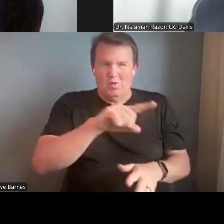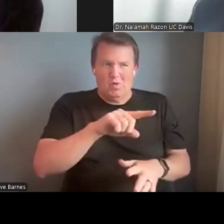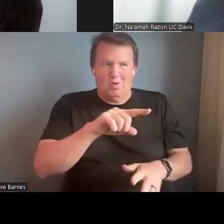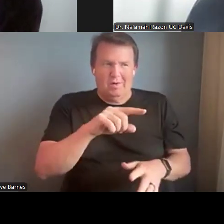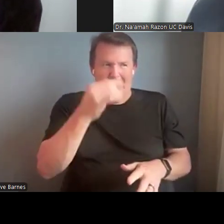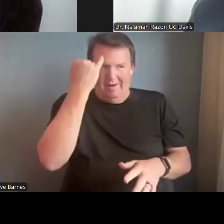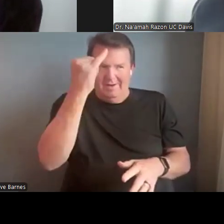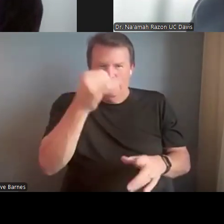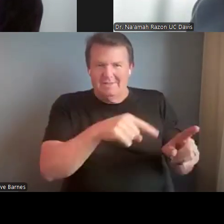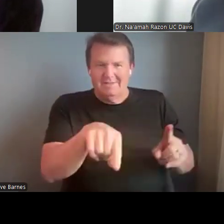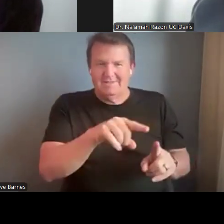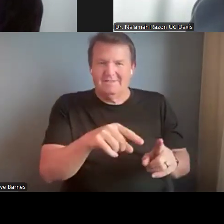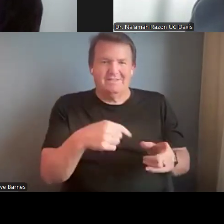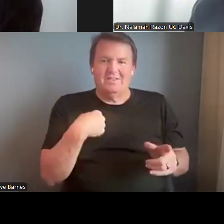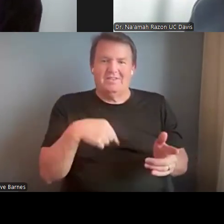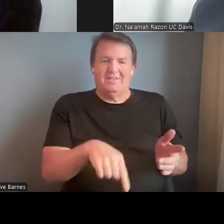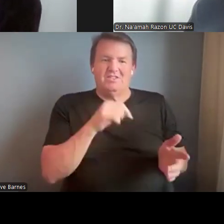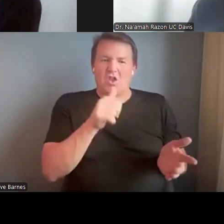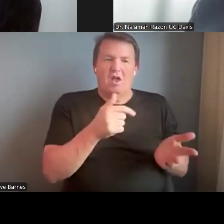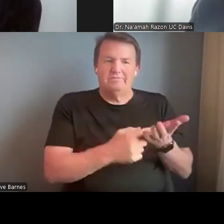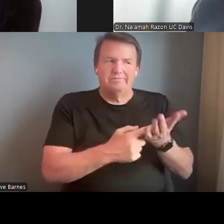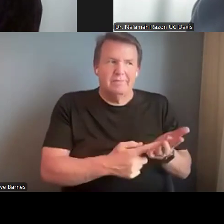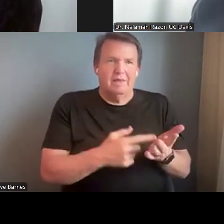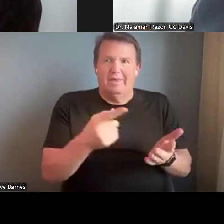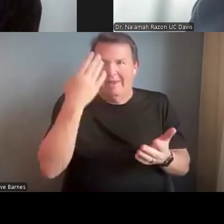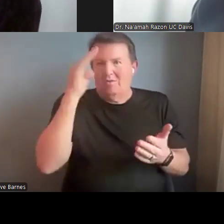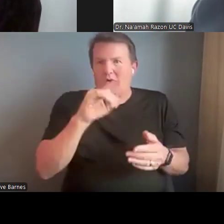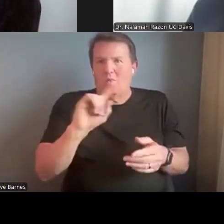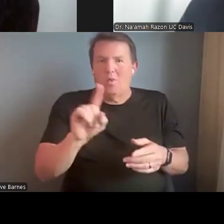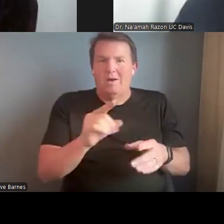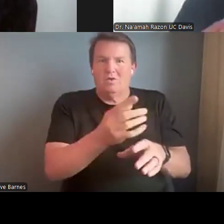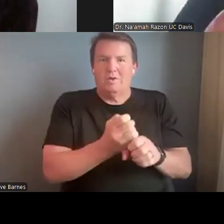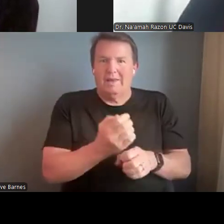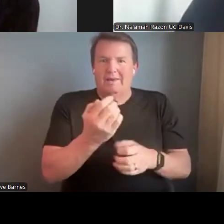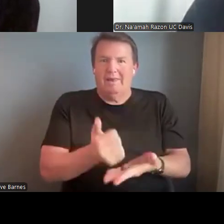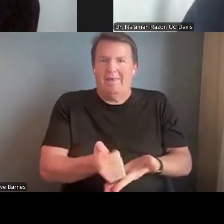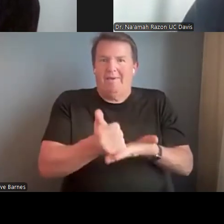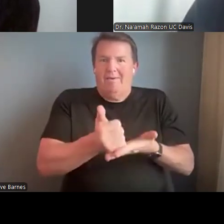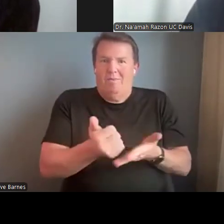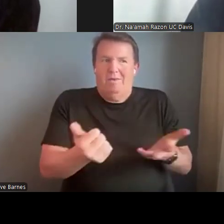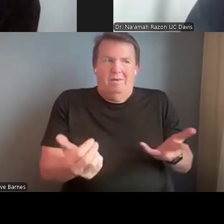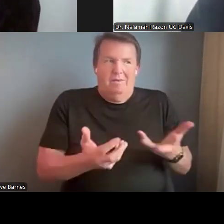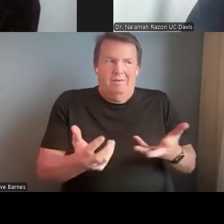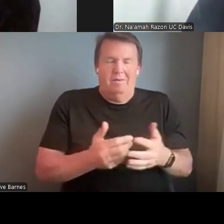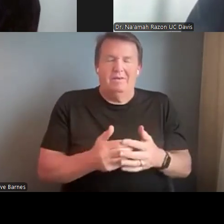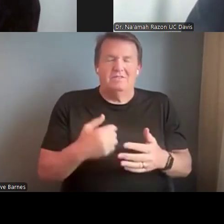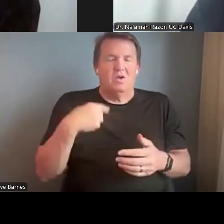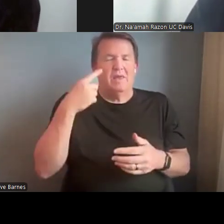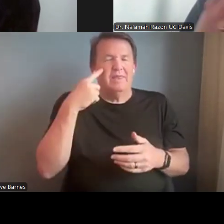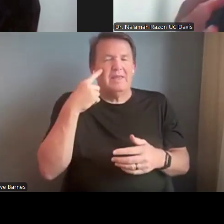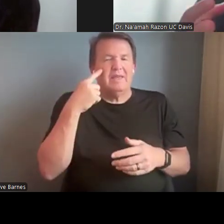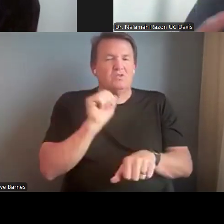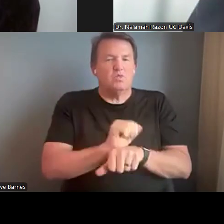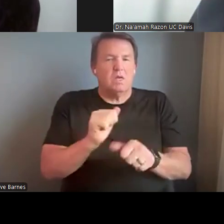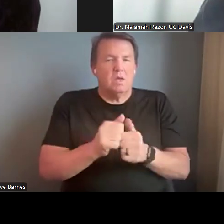necessarily is talked about, or this is not kind of something that they know where to get services for. So I think a lot of it is also working with those key partners